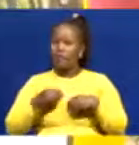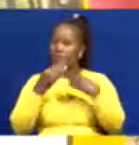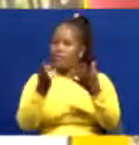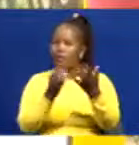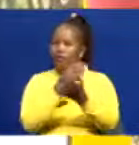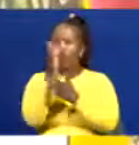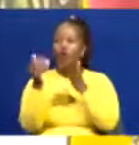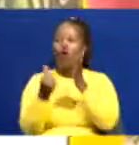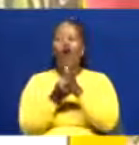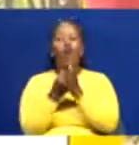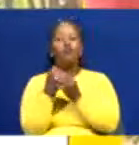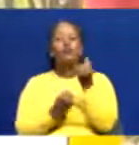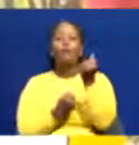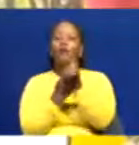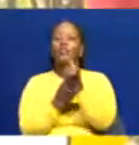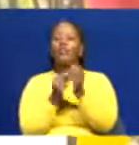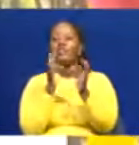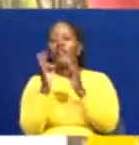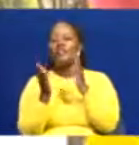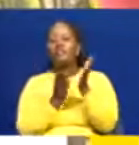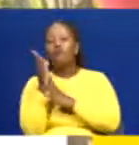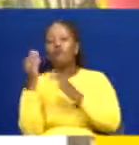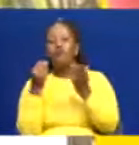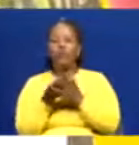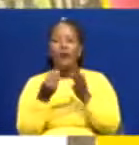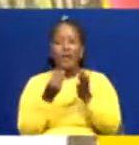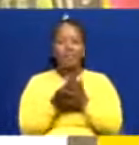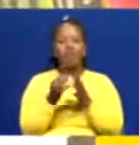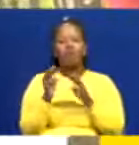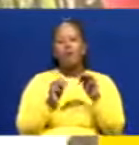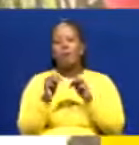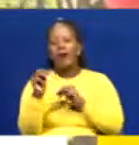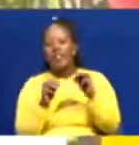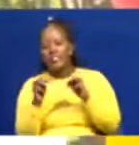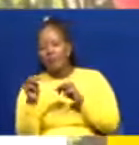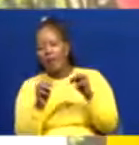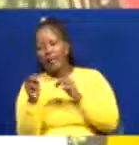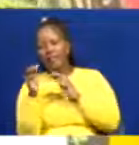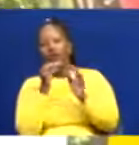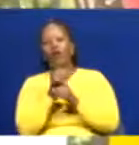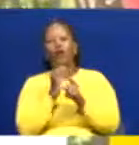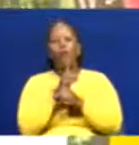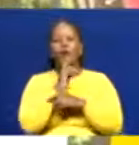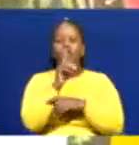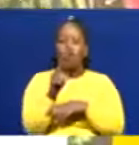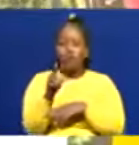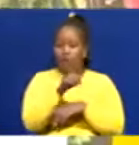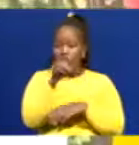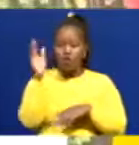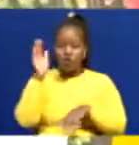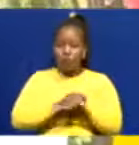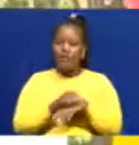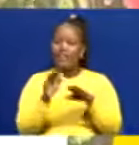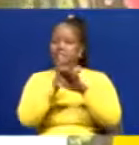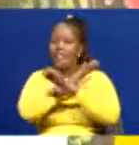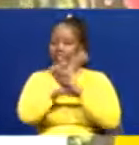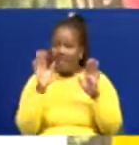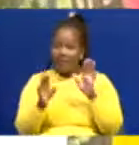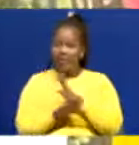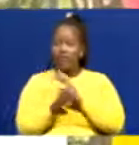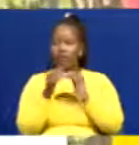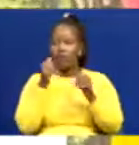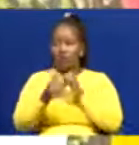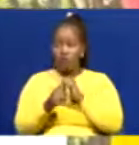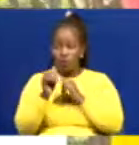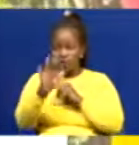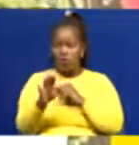whether materially, either management-wise, to ensure that you get what's required in your environment, in